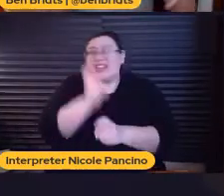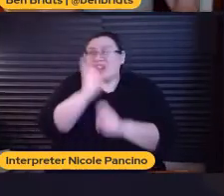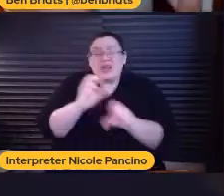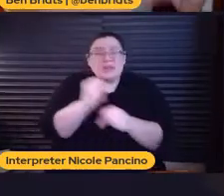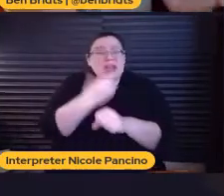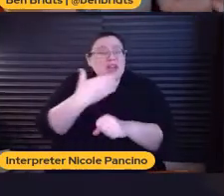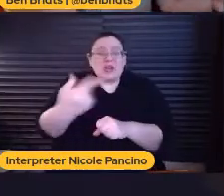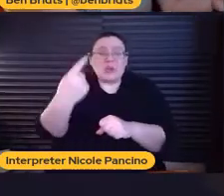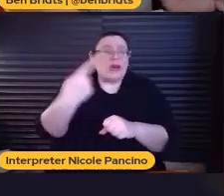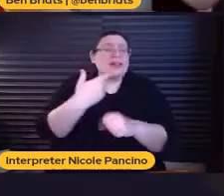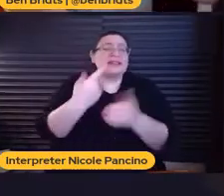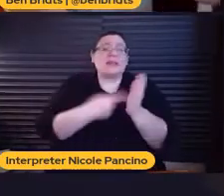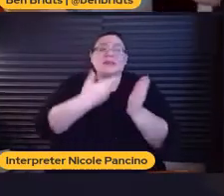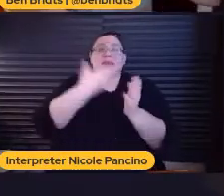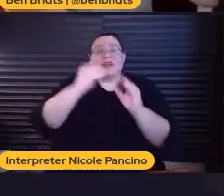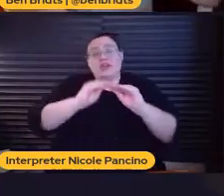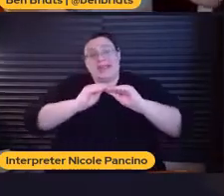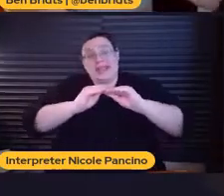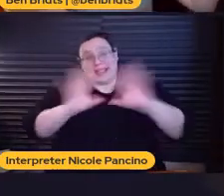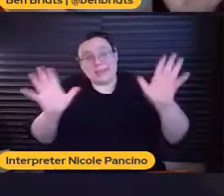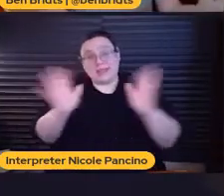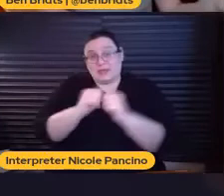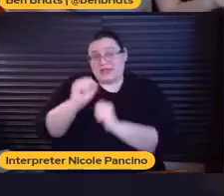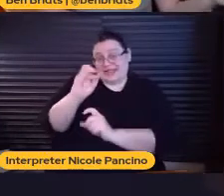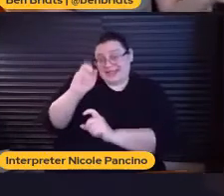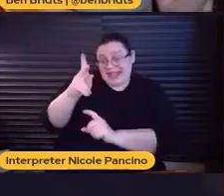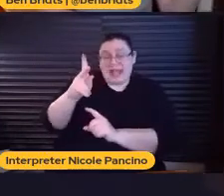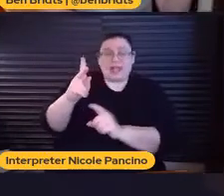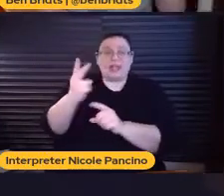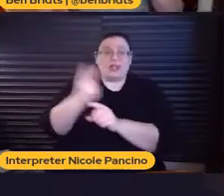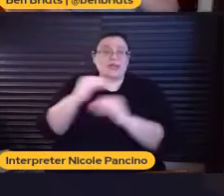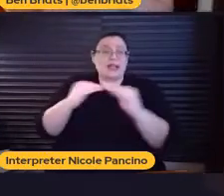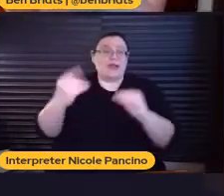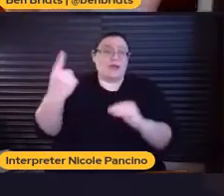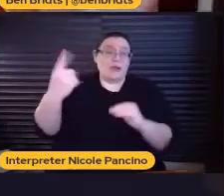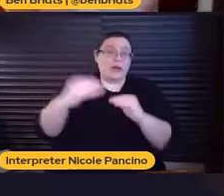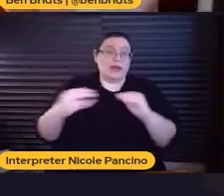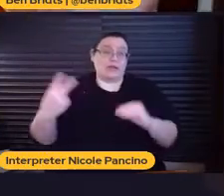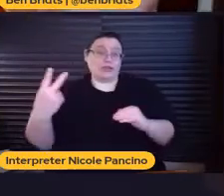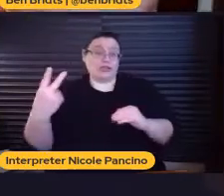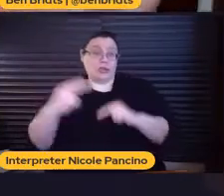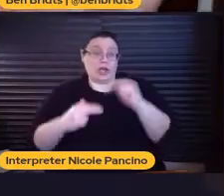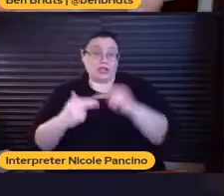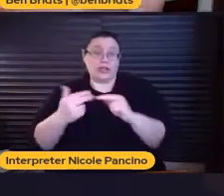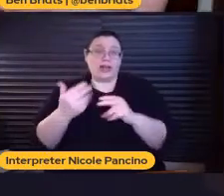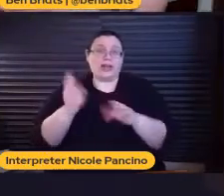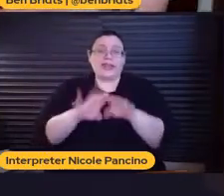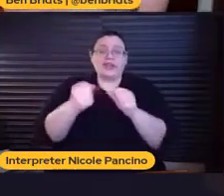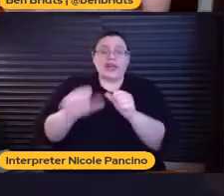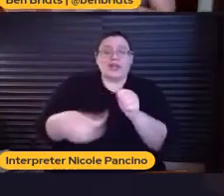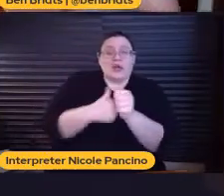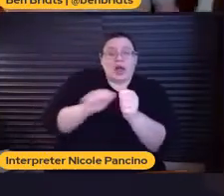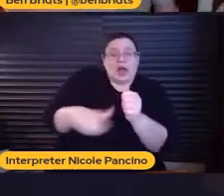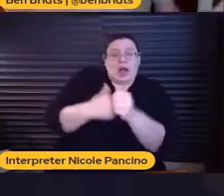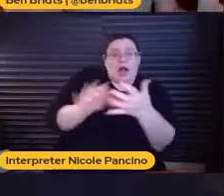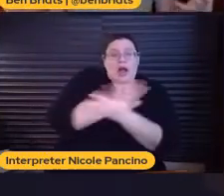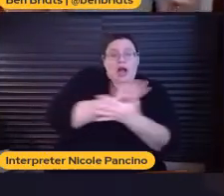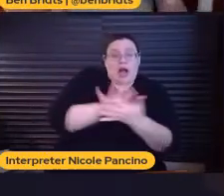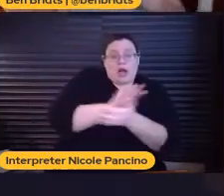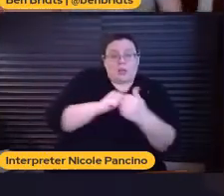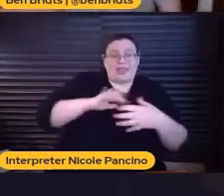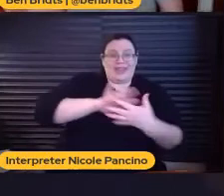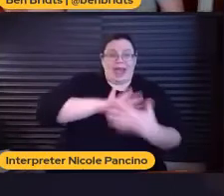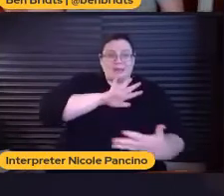to be explicit in the stack and use the level 1 and level 2 constructs than to hide a lot of things behind an abstraction that then will leak